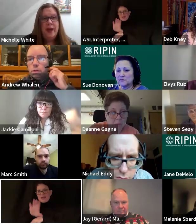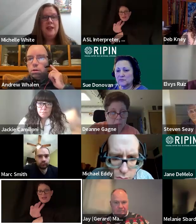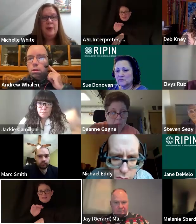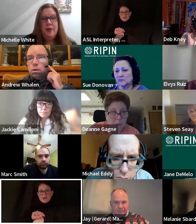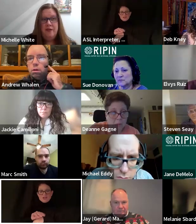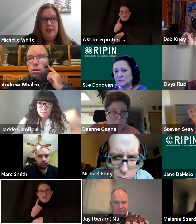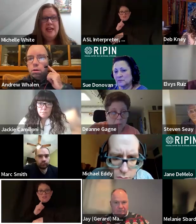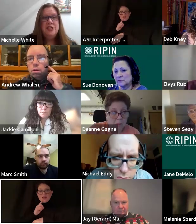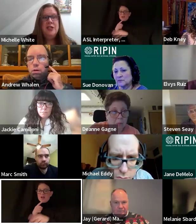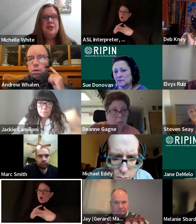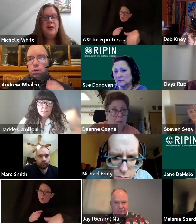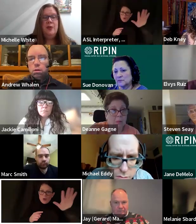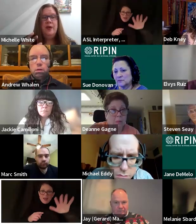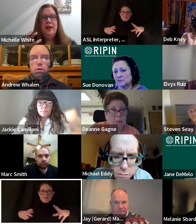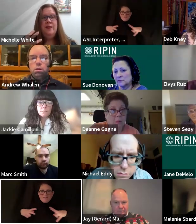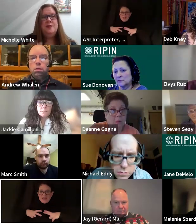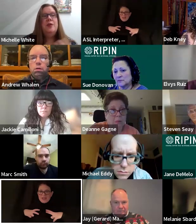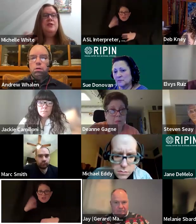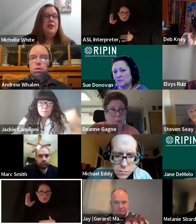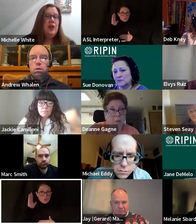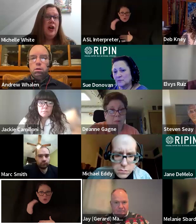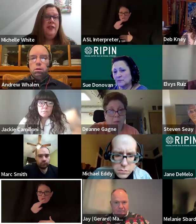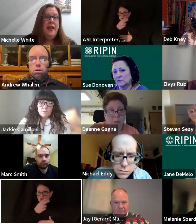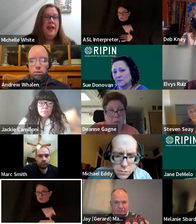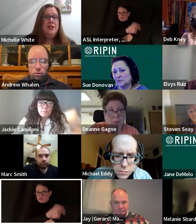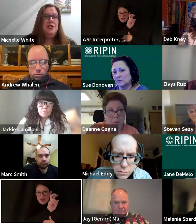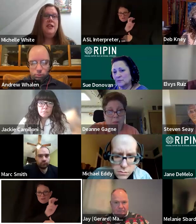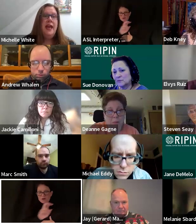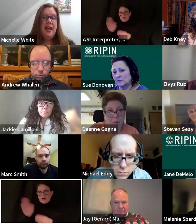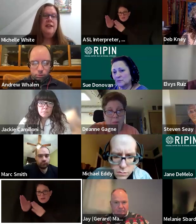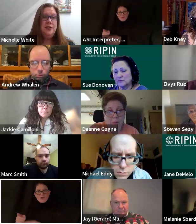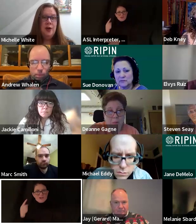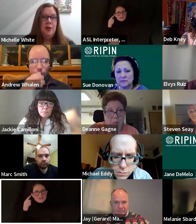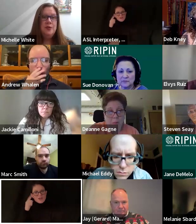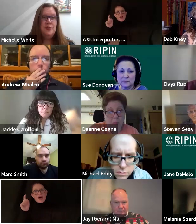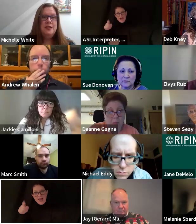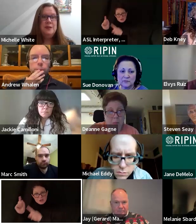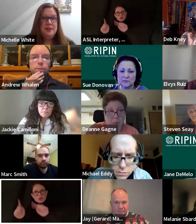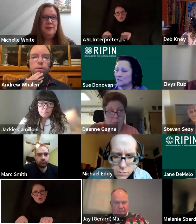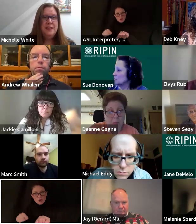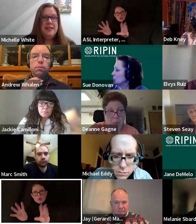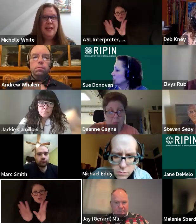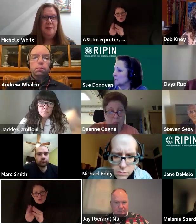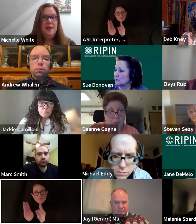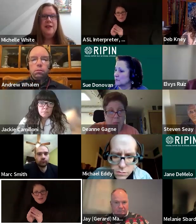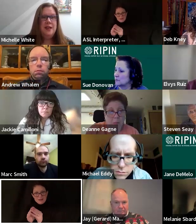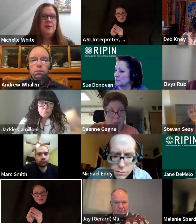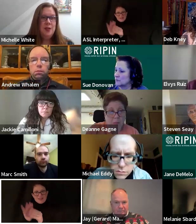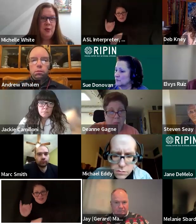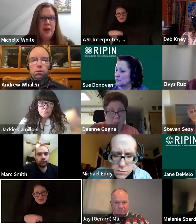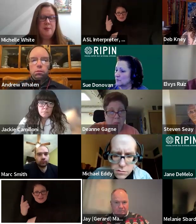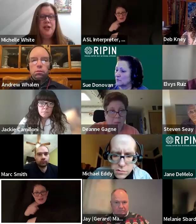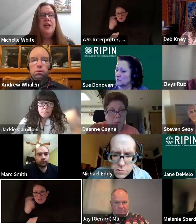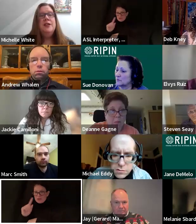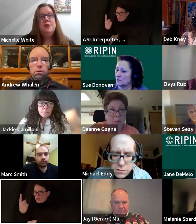were going away, they were going on vacation. So this person thought that she had to go to this specific date because